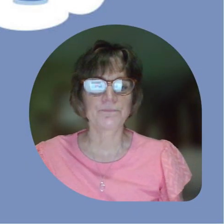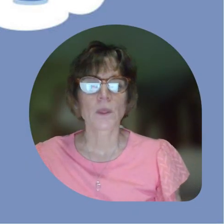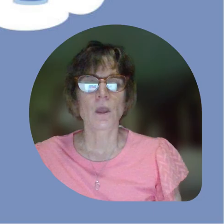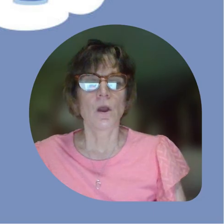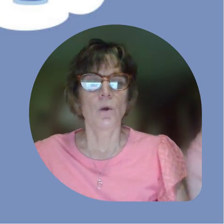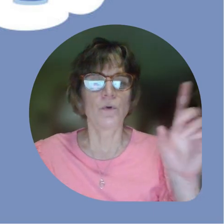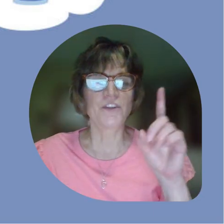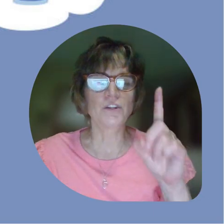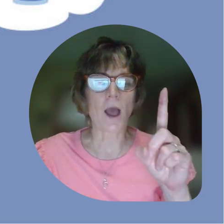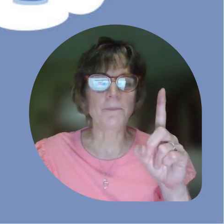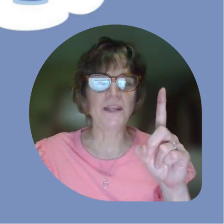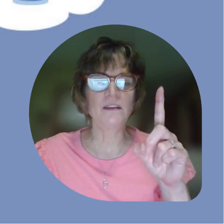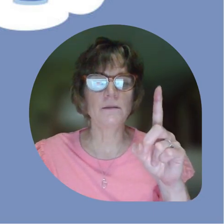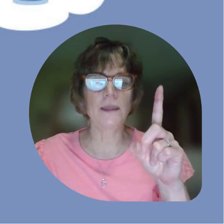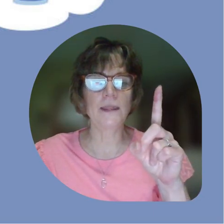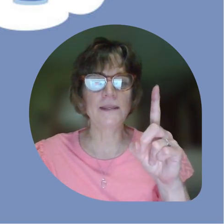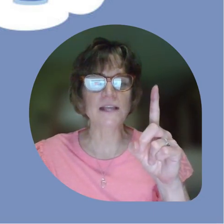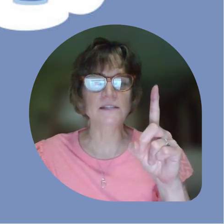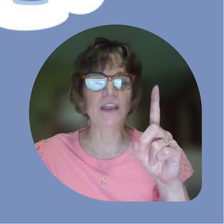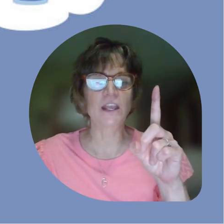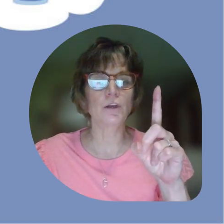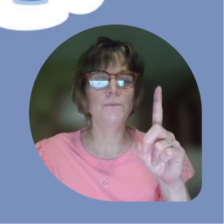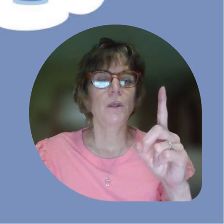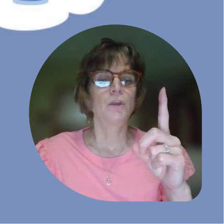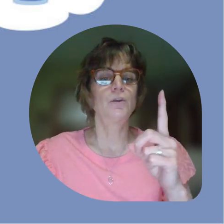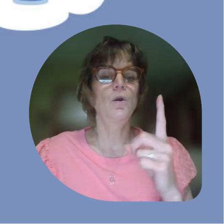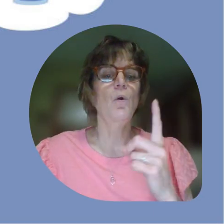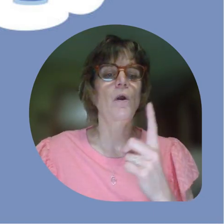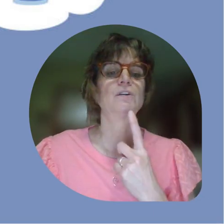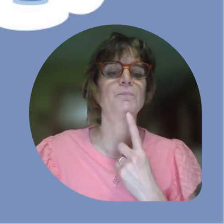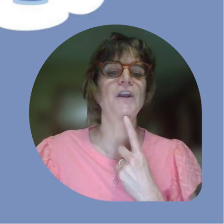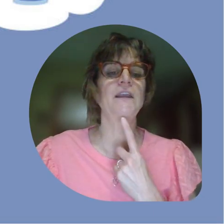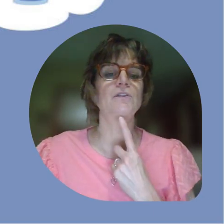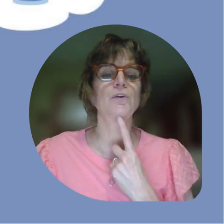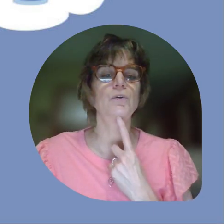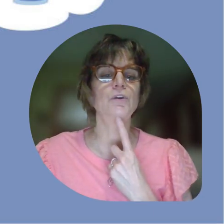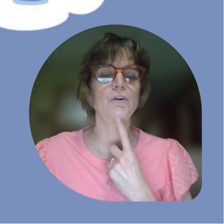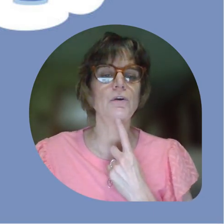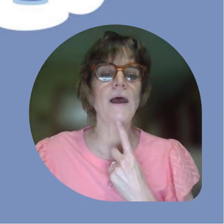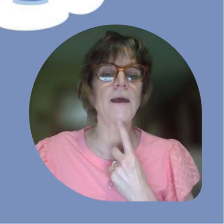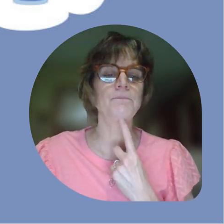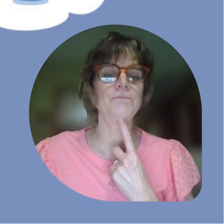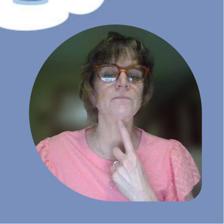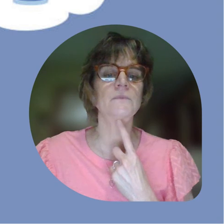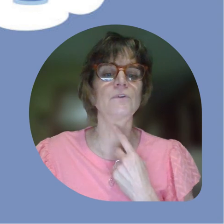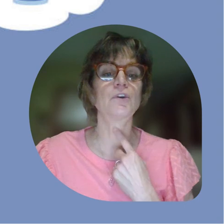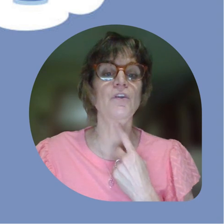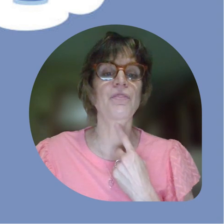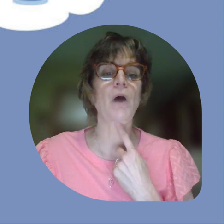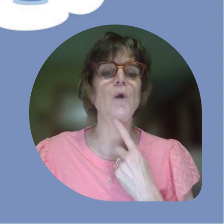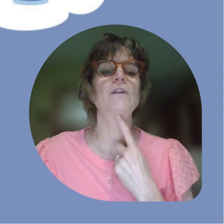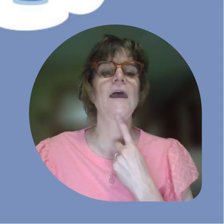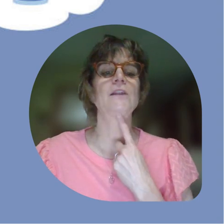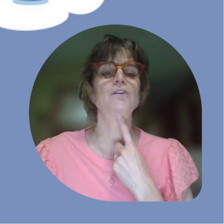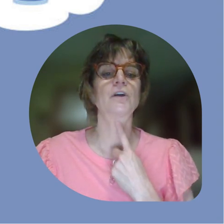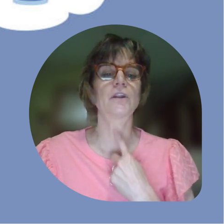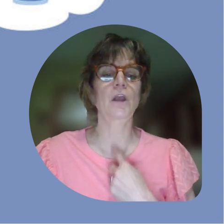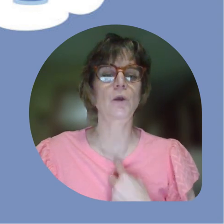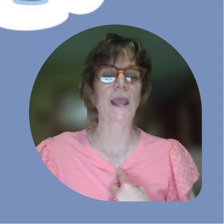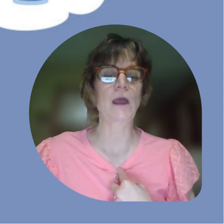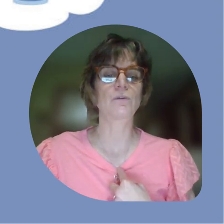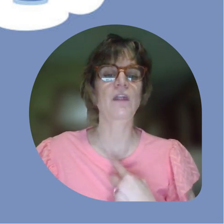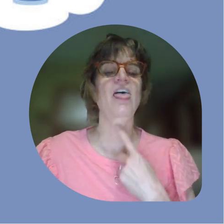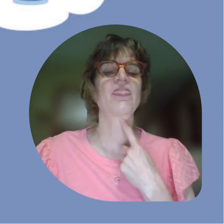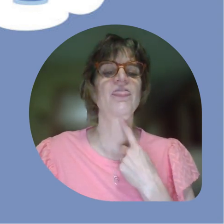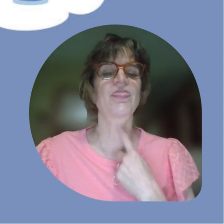Thirsty. With your dominant index finger, you're going to bring it to your throat, and you're going to